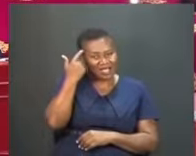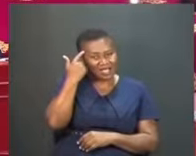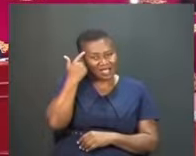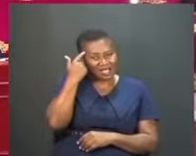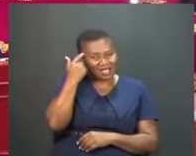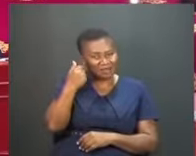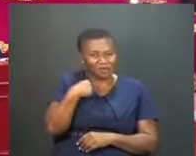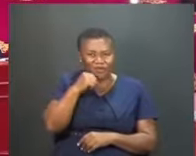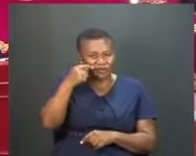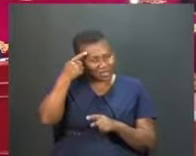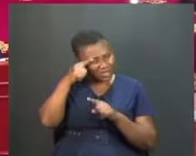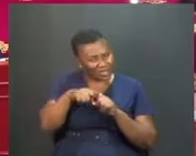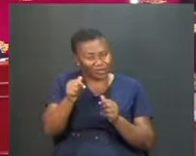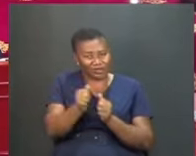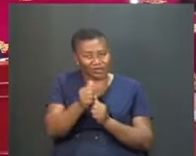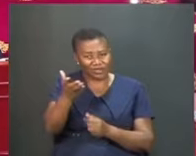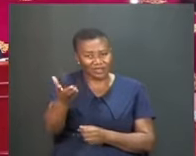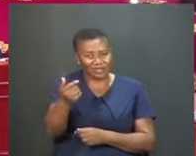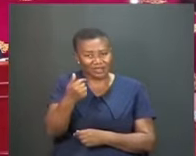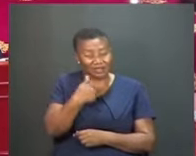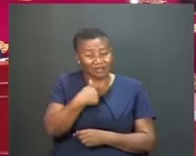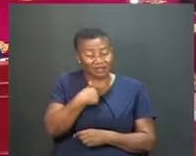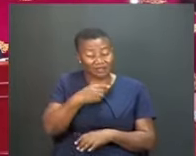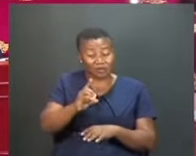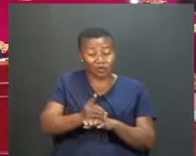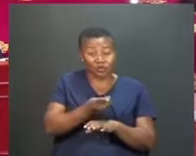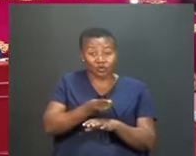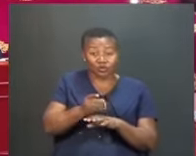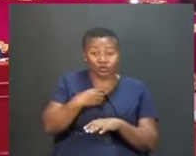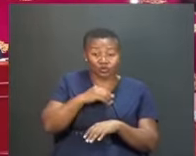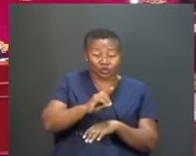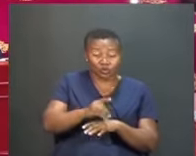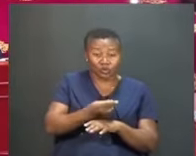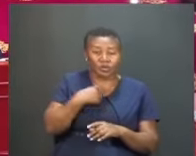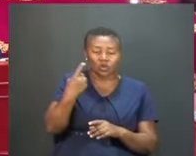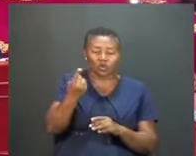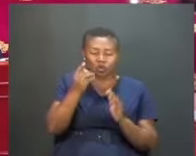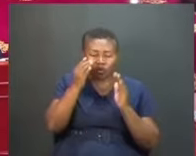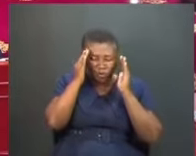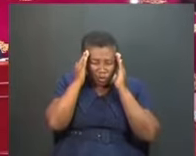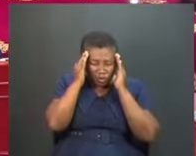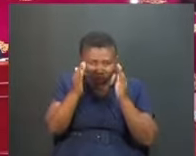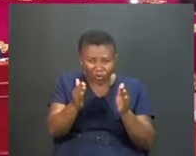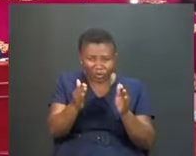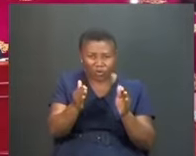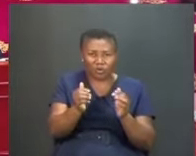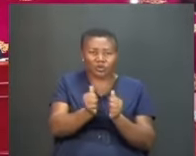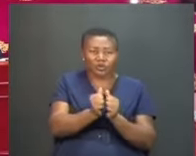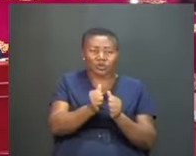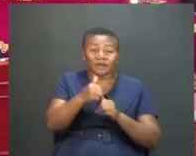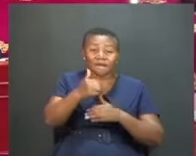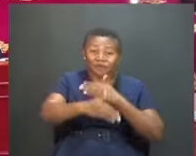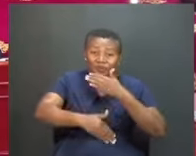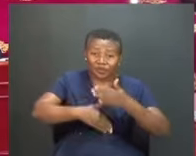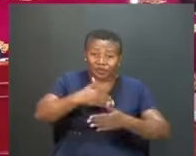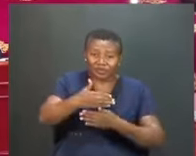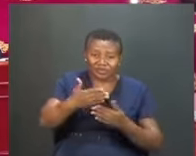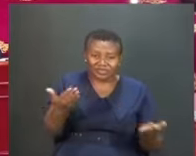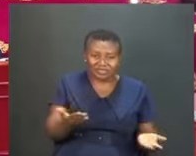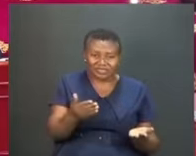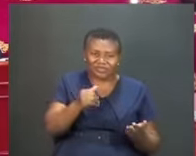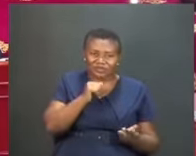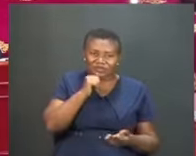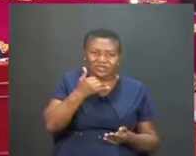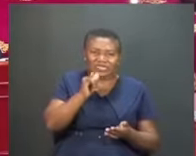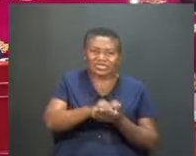that. I'm a dutiful member of Parliament. I pay attention to processes on the floor. So don't say the rules were just